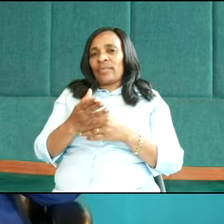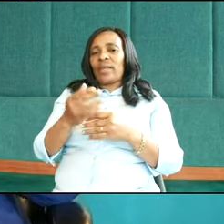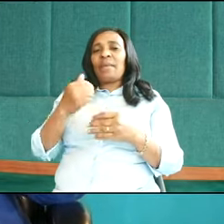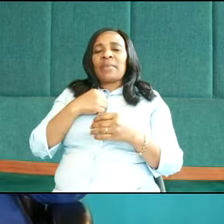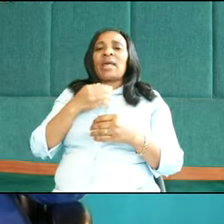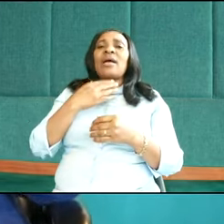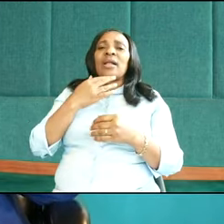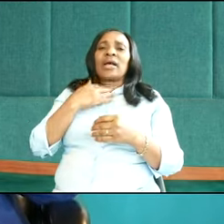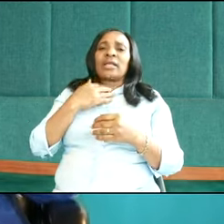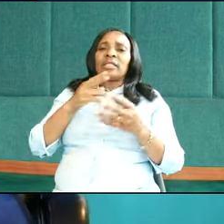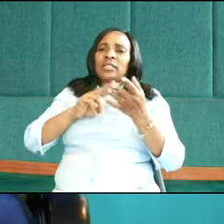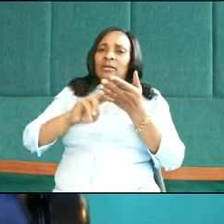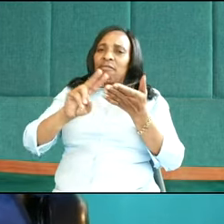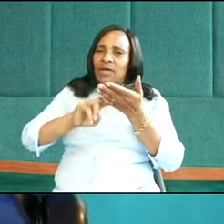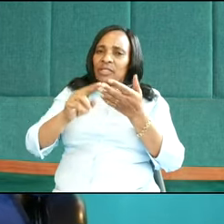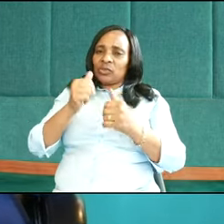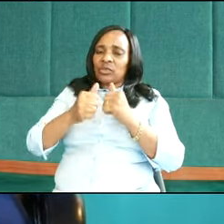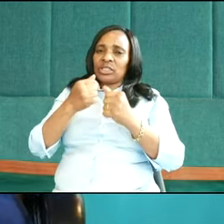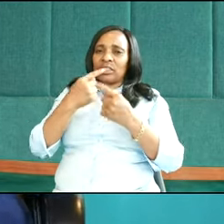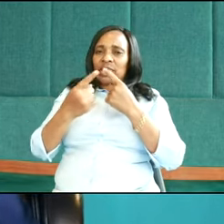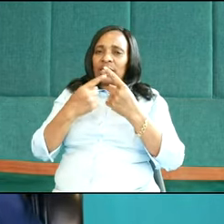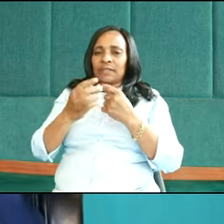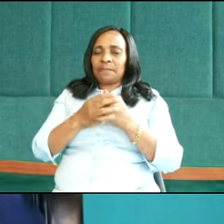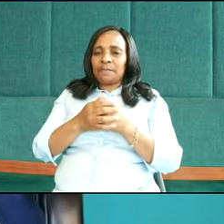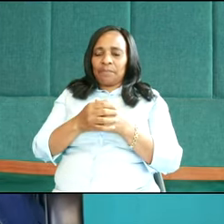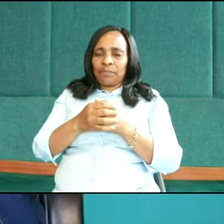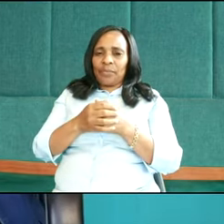like the key text that says, you know, that